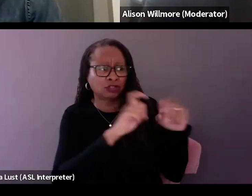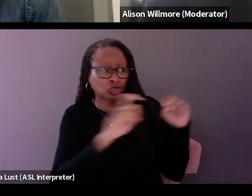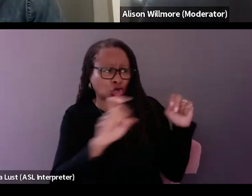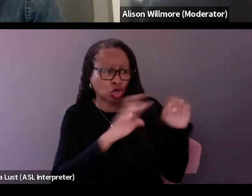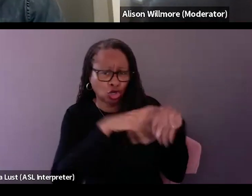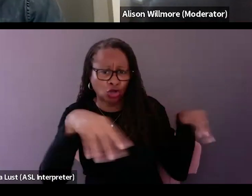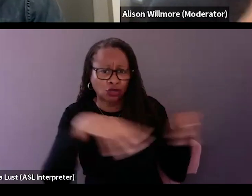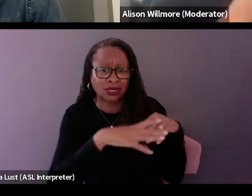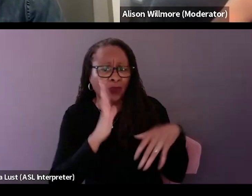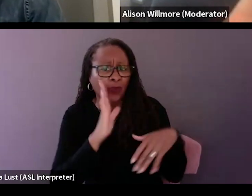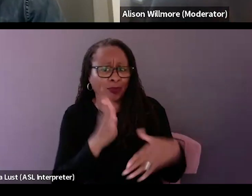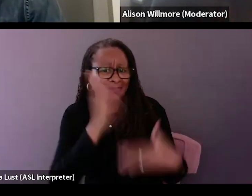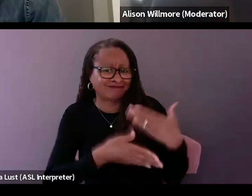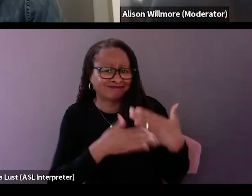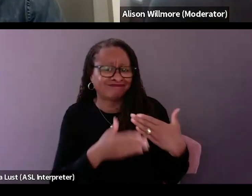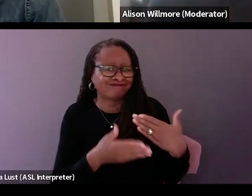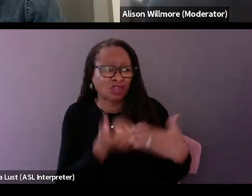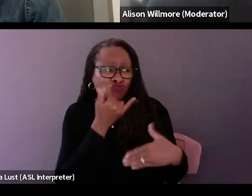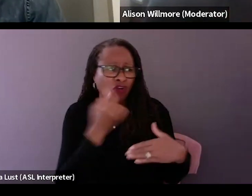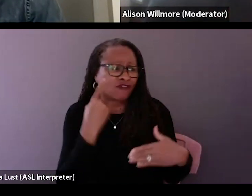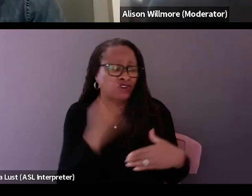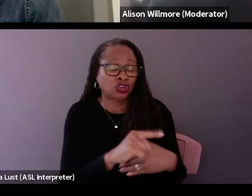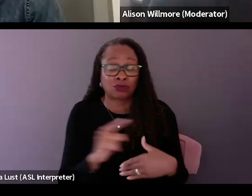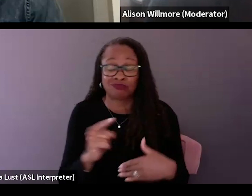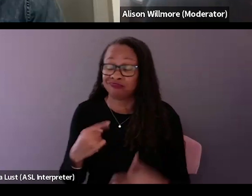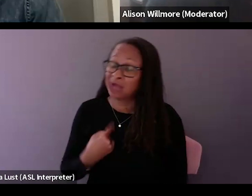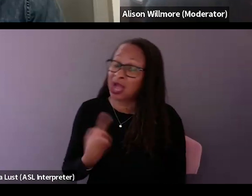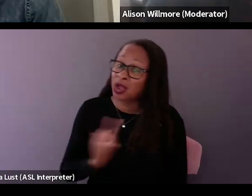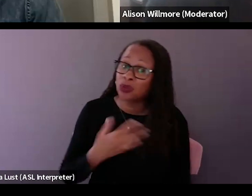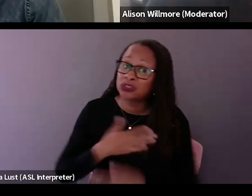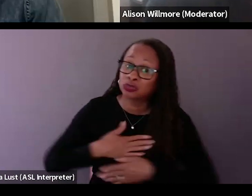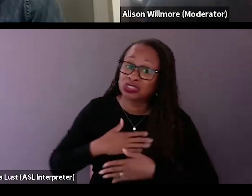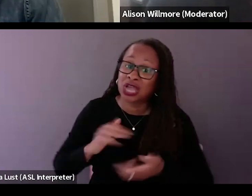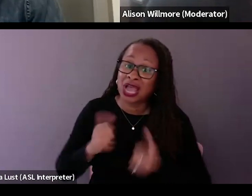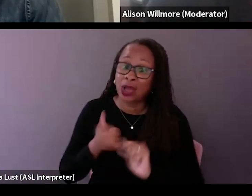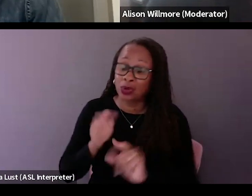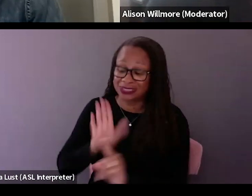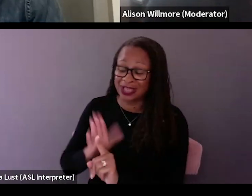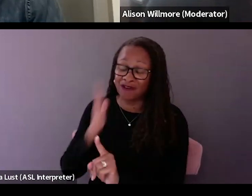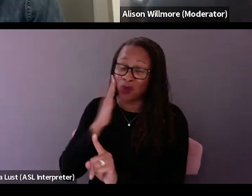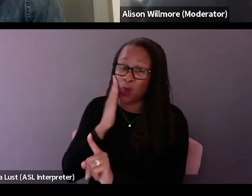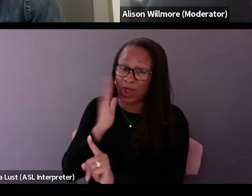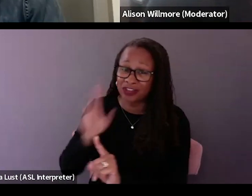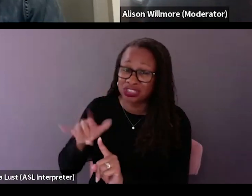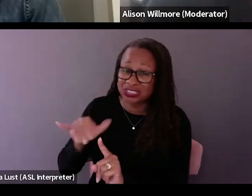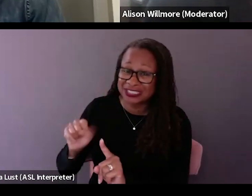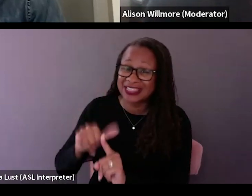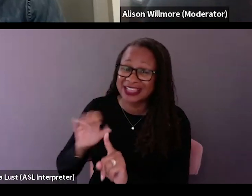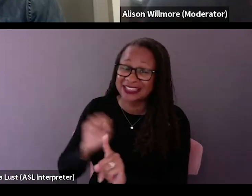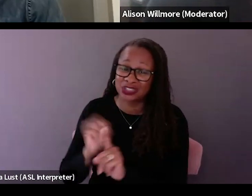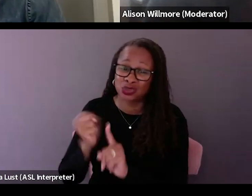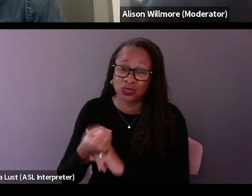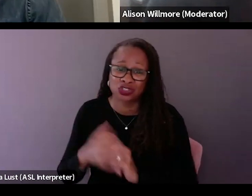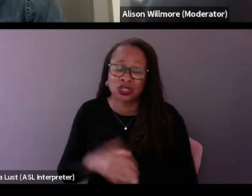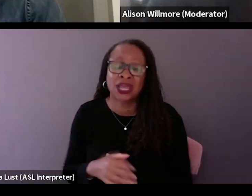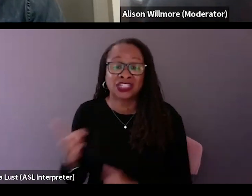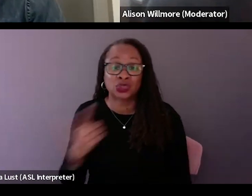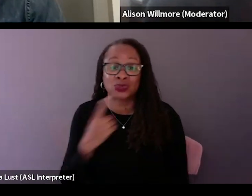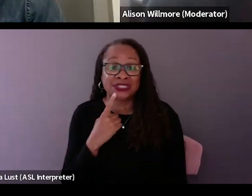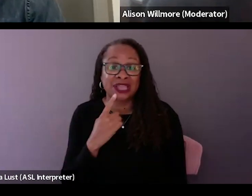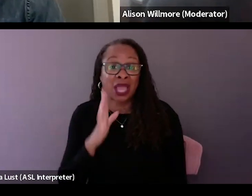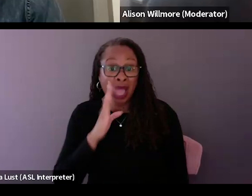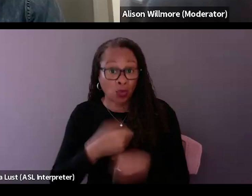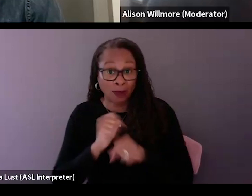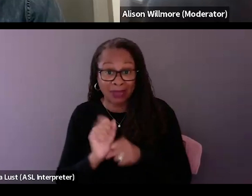how self-aware Pamela was in those situations. So she would say, I'll make this film as long as I never see it, and don't make it a